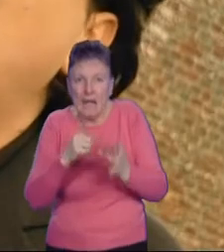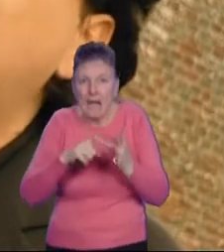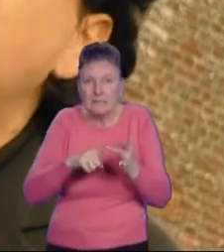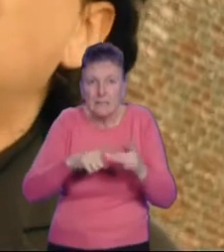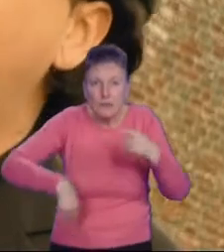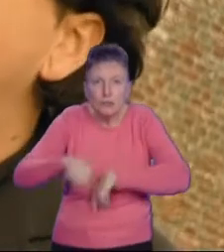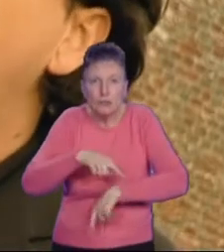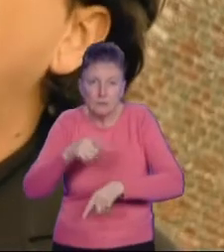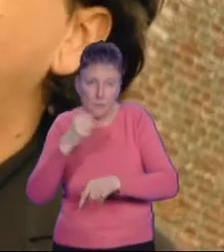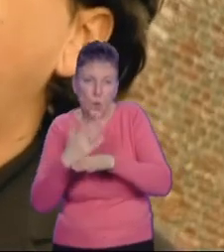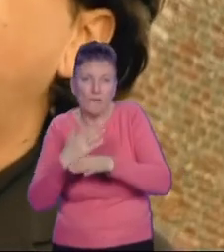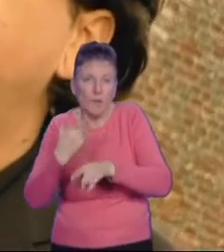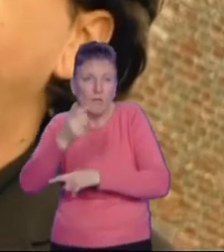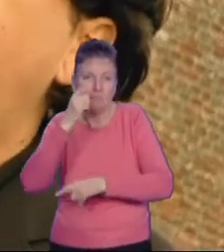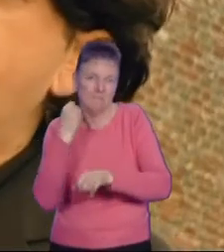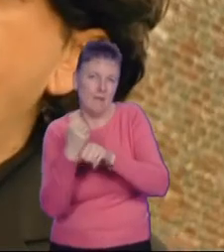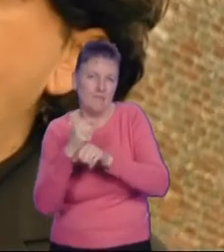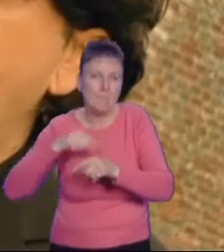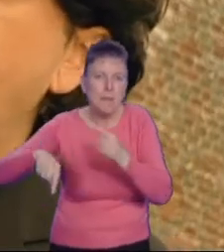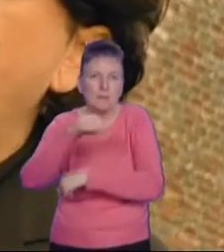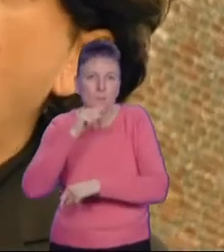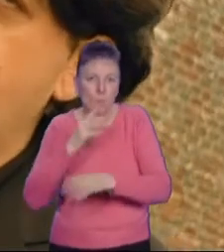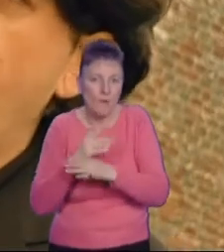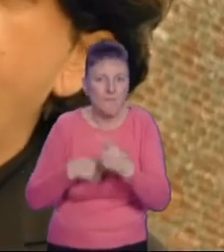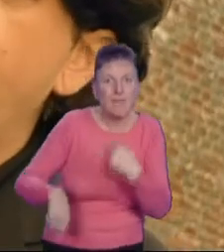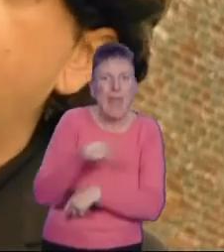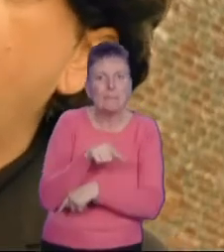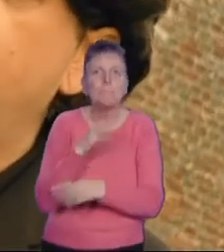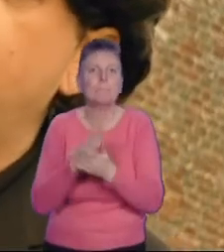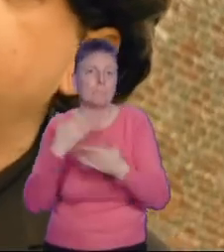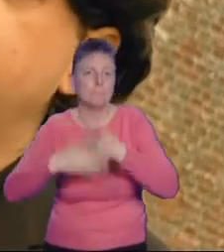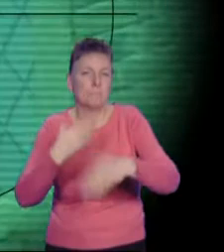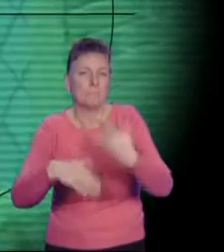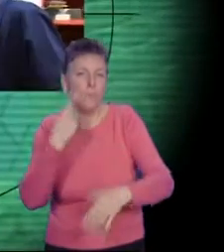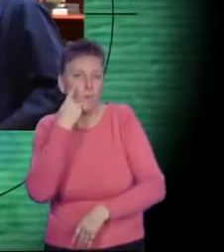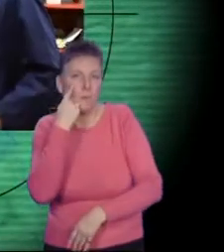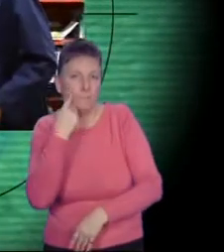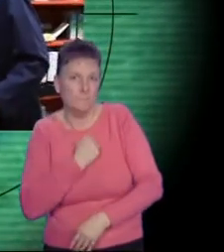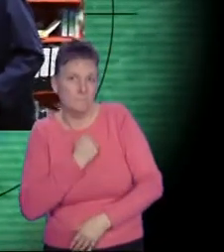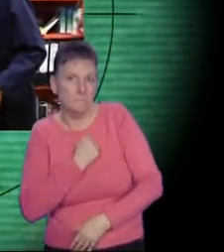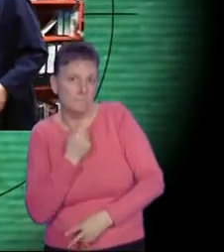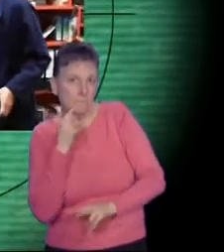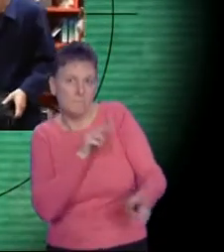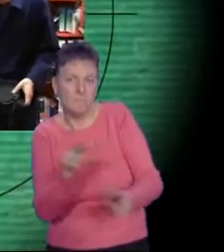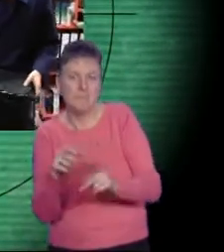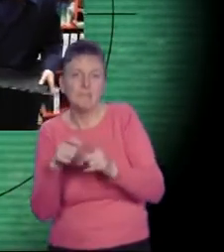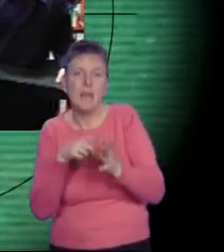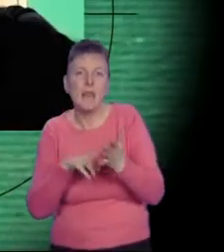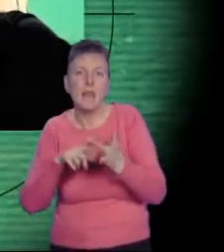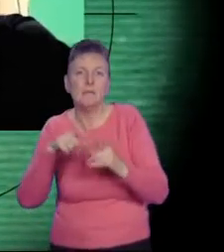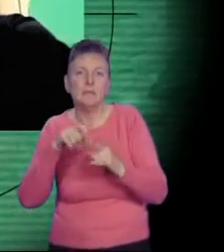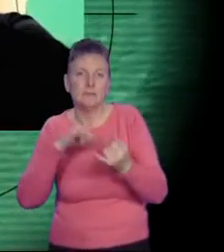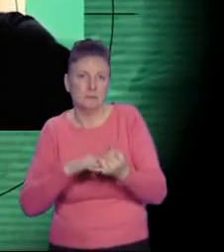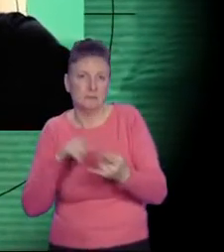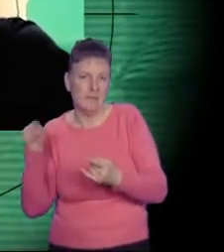And it all goes on under my watchful eye. My name's David Shaler. I used to work for British intelligence. Coming up, Lorna and